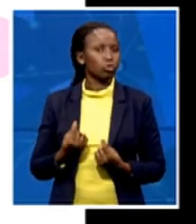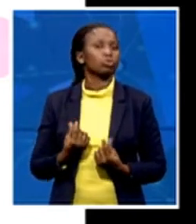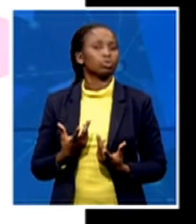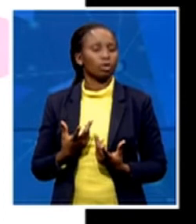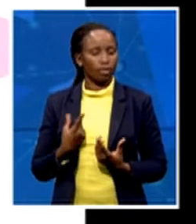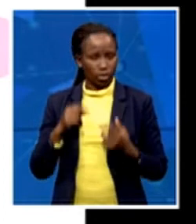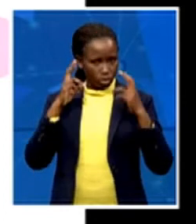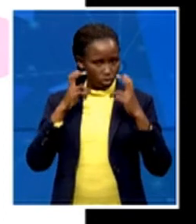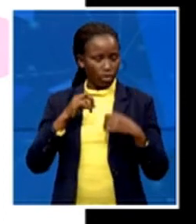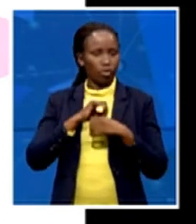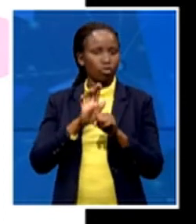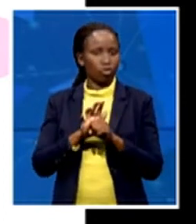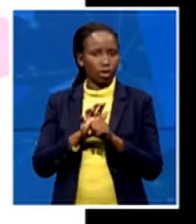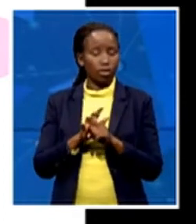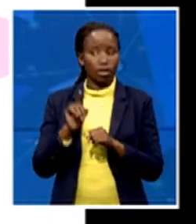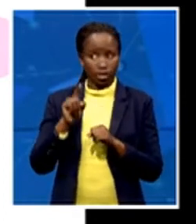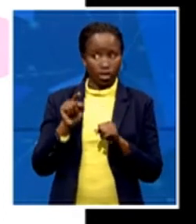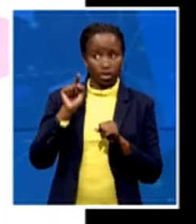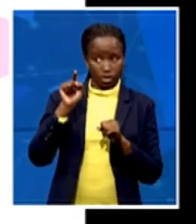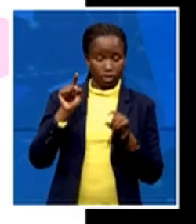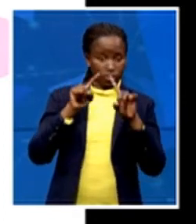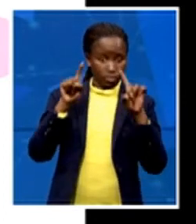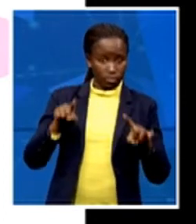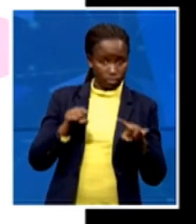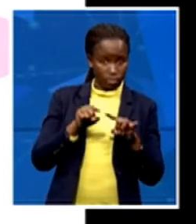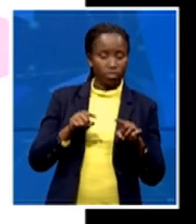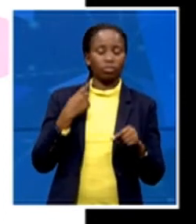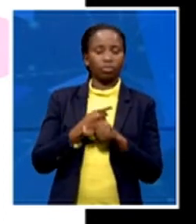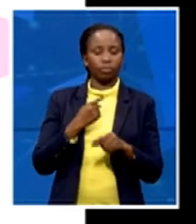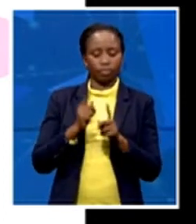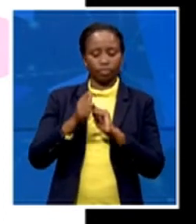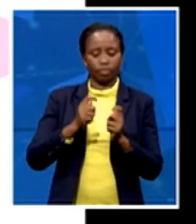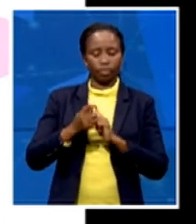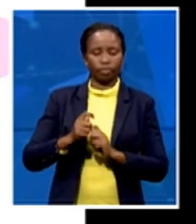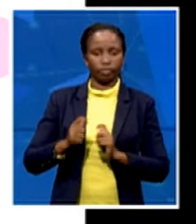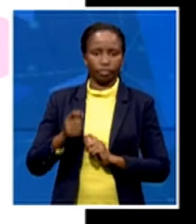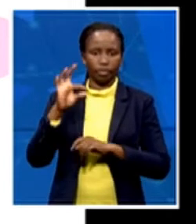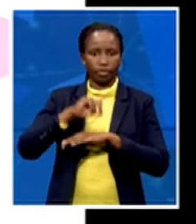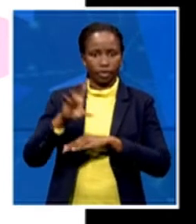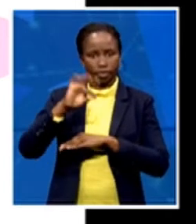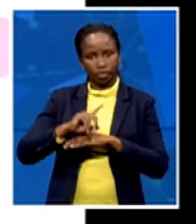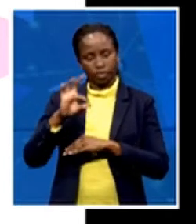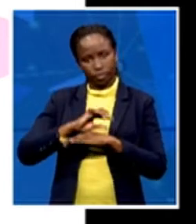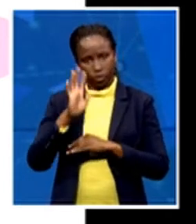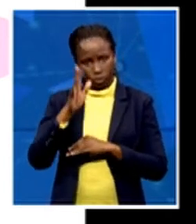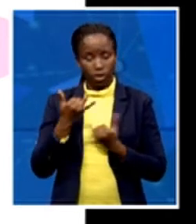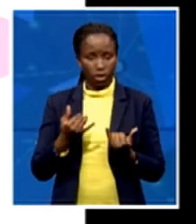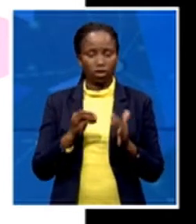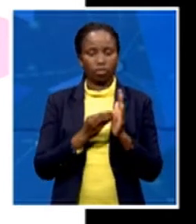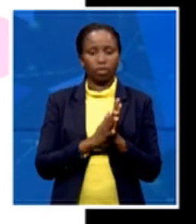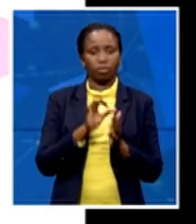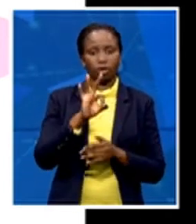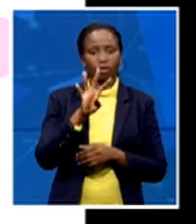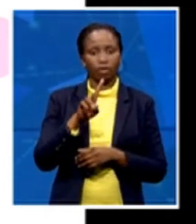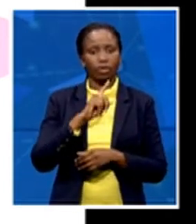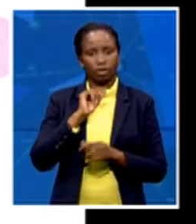day. And this dashboard, you can see that we've had, out of our 34,000 people, 10,000 to date have